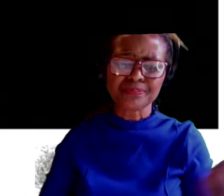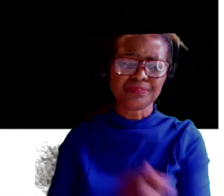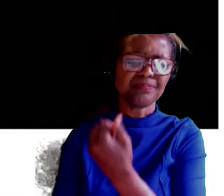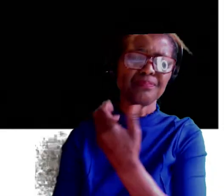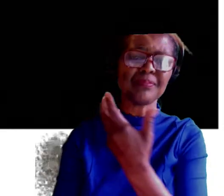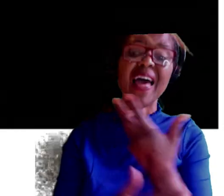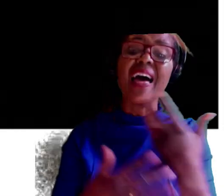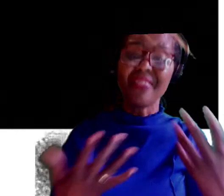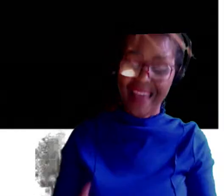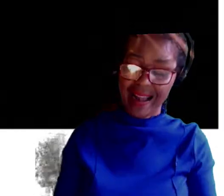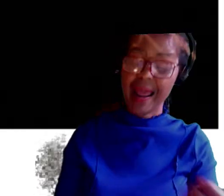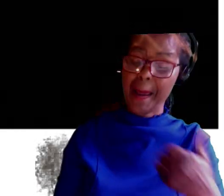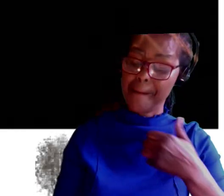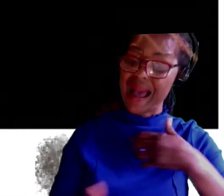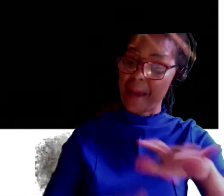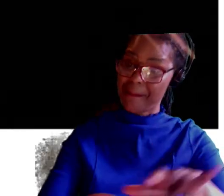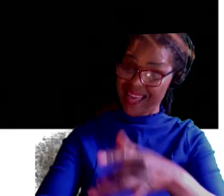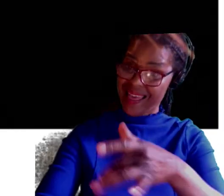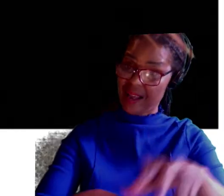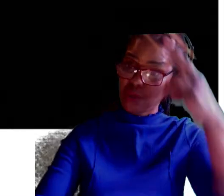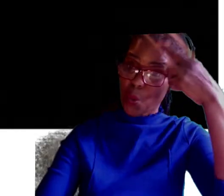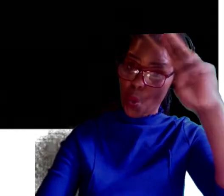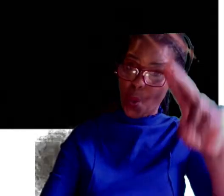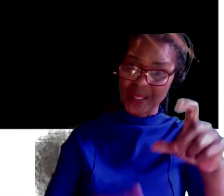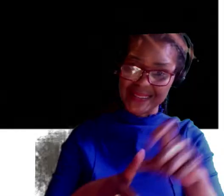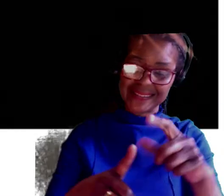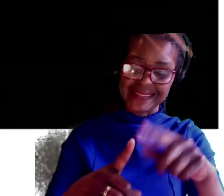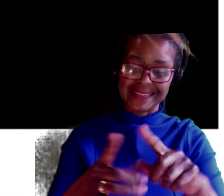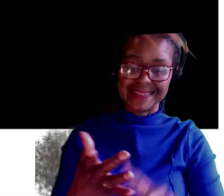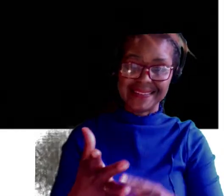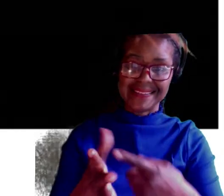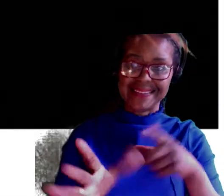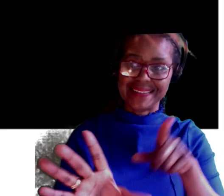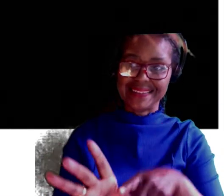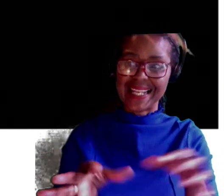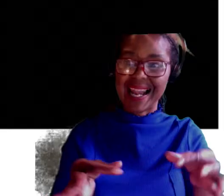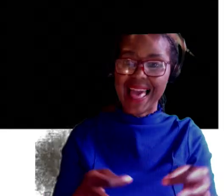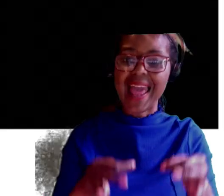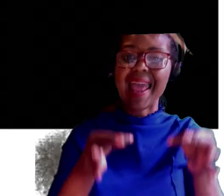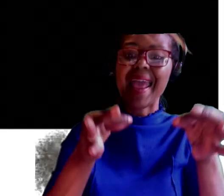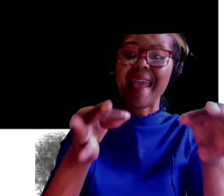written running at Bristol Old Vic right now, which is my latest variation on Crap's last tape.